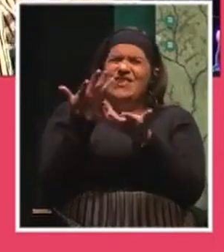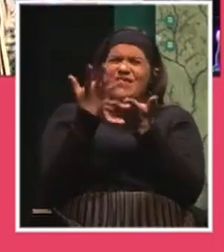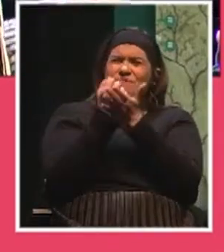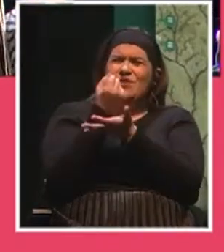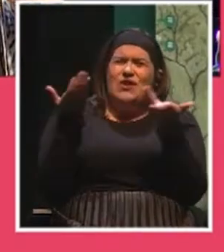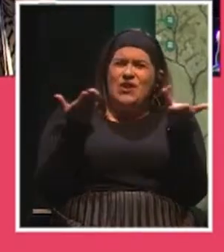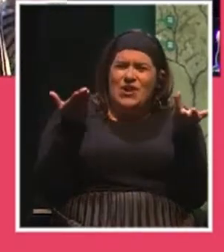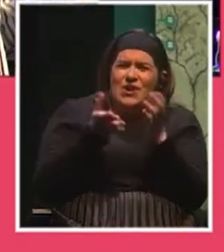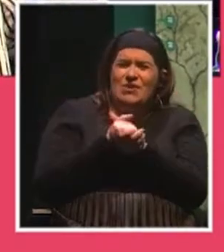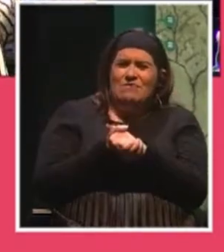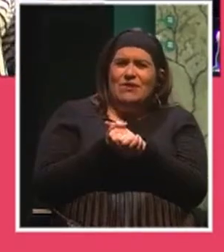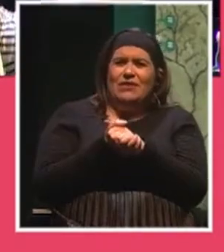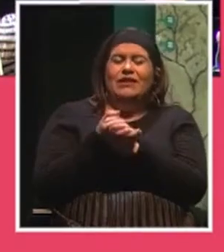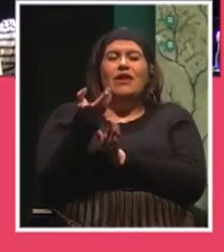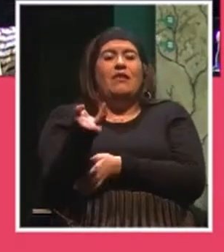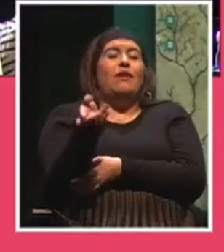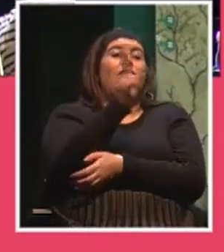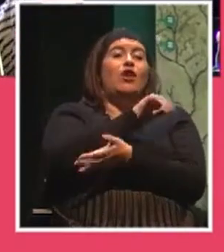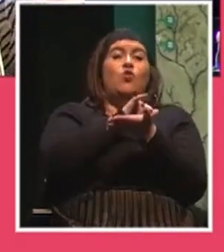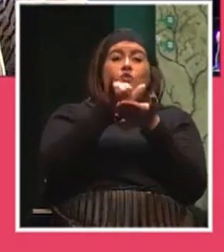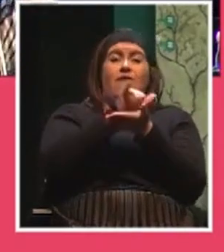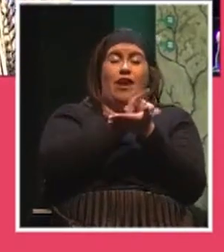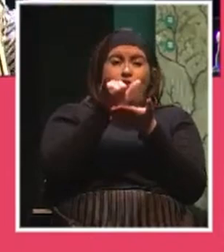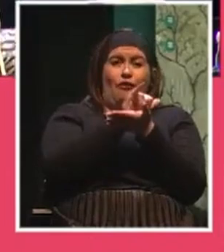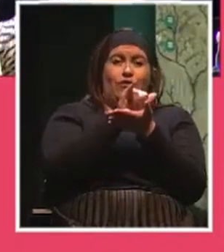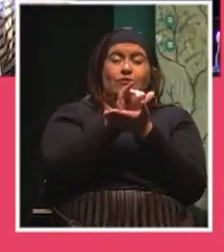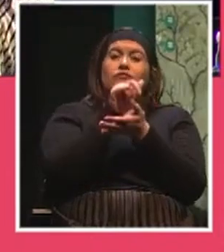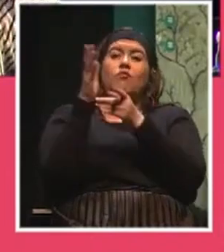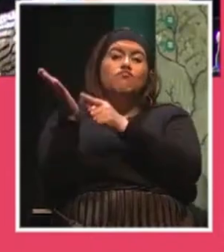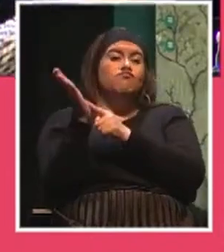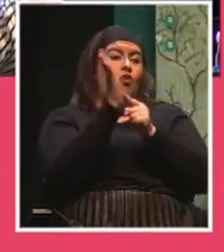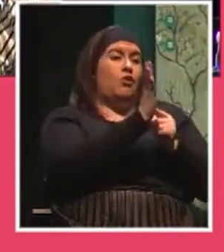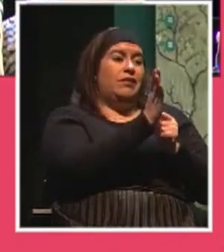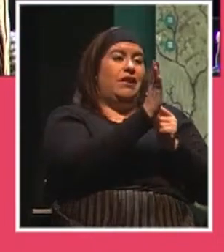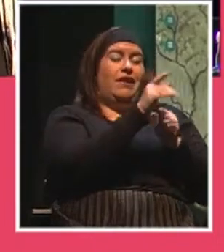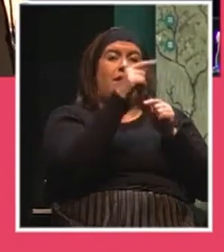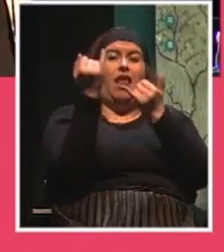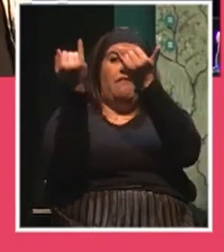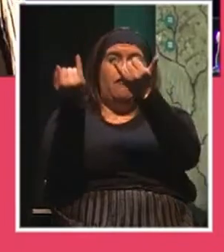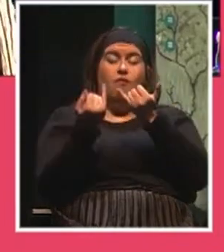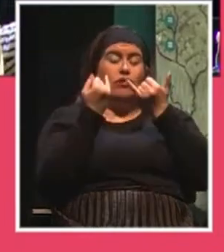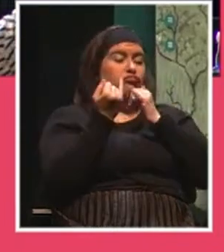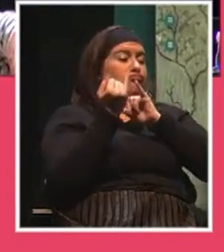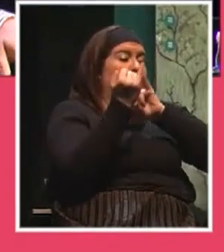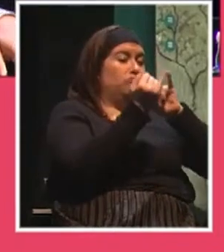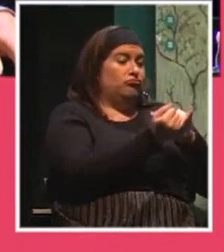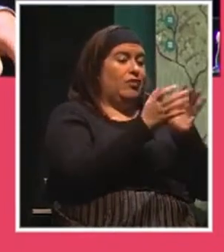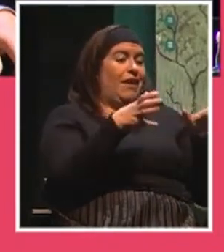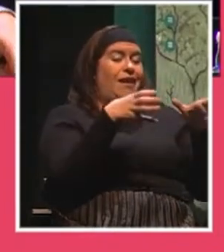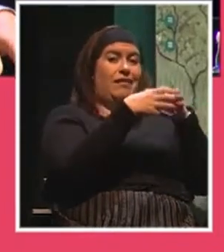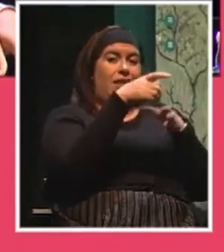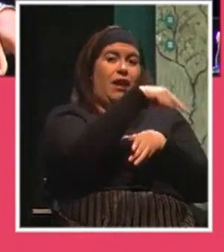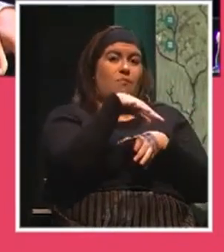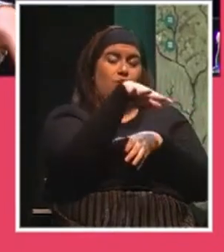to New York, I showed all the stuff that I got to my senior art director and my graphics guys, and I just